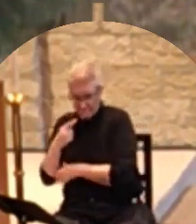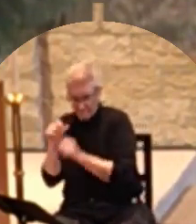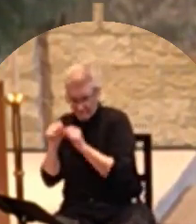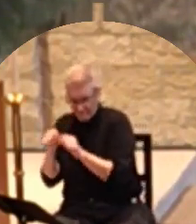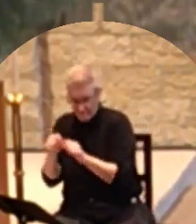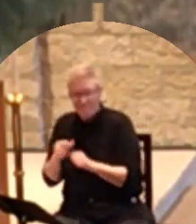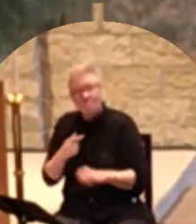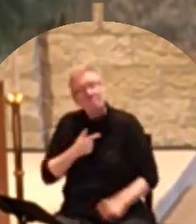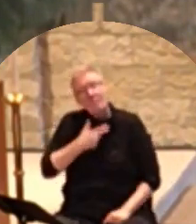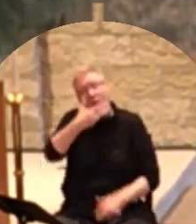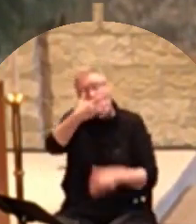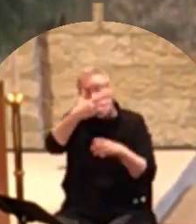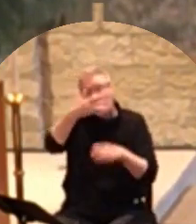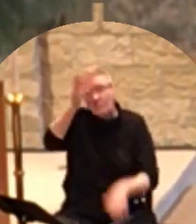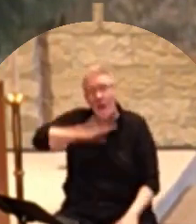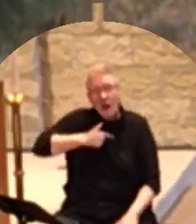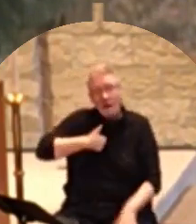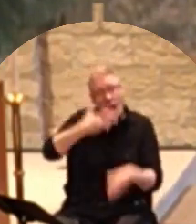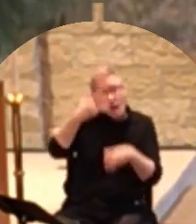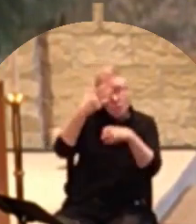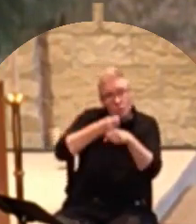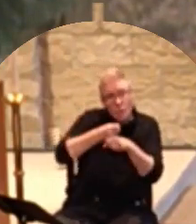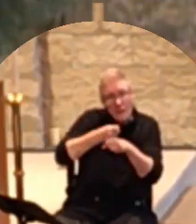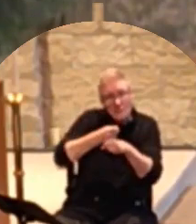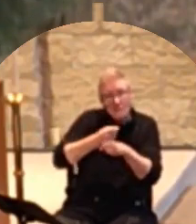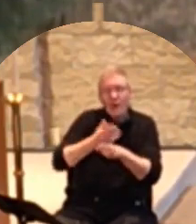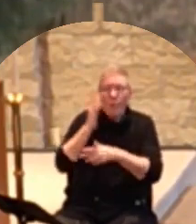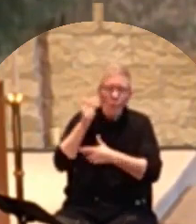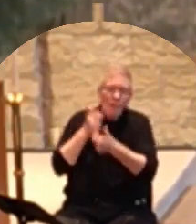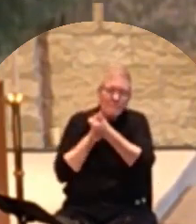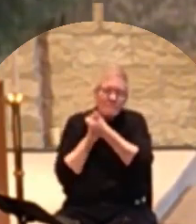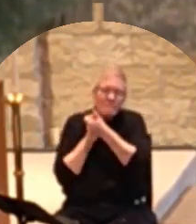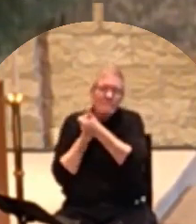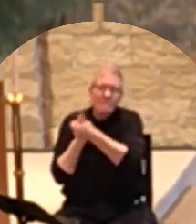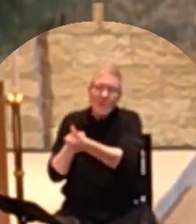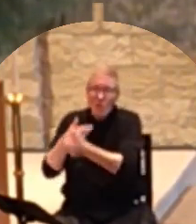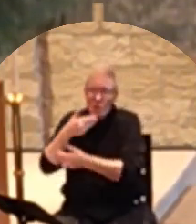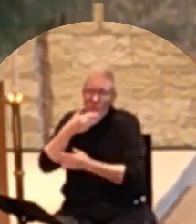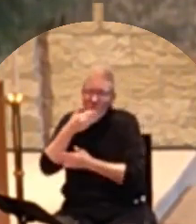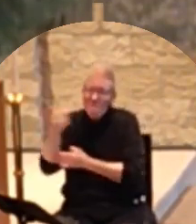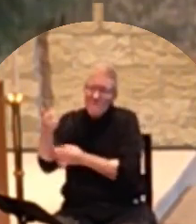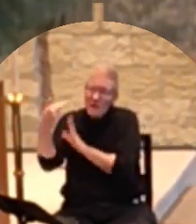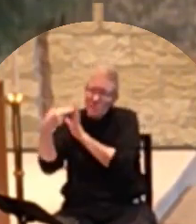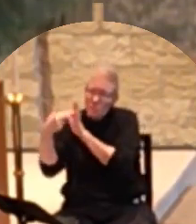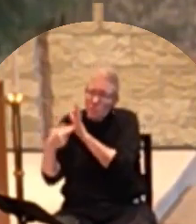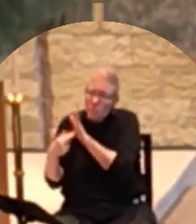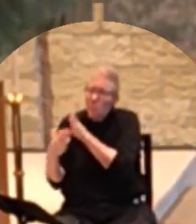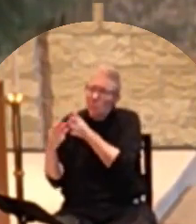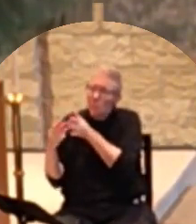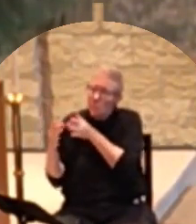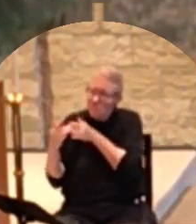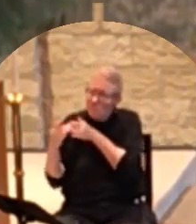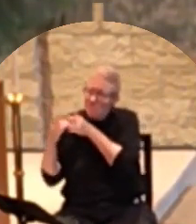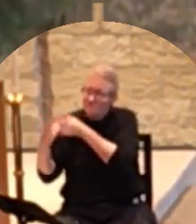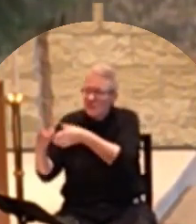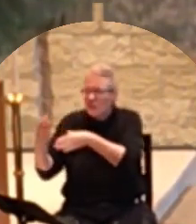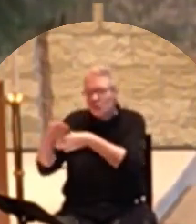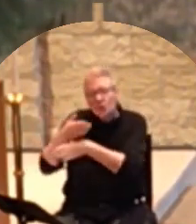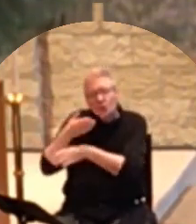God and will follow the best guidelines to share the task of flattening the